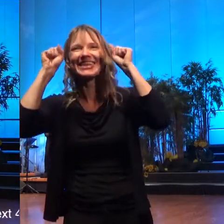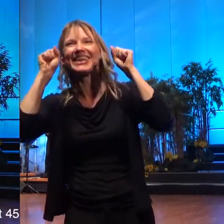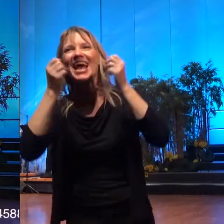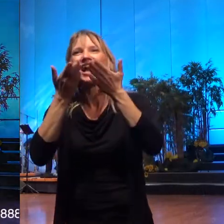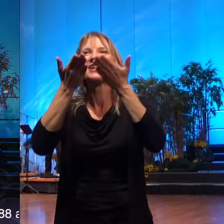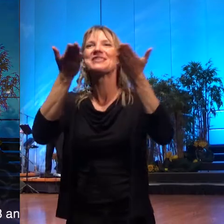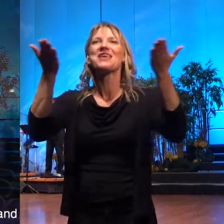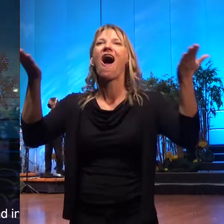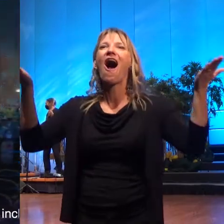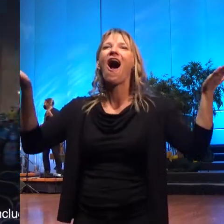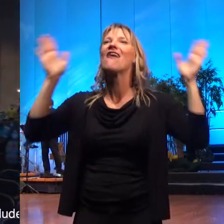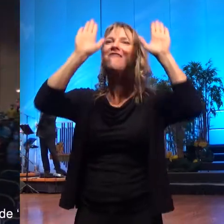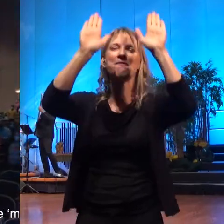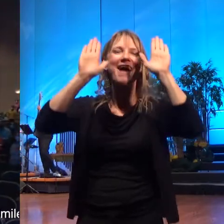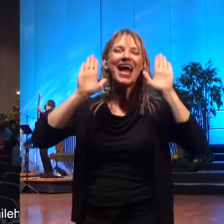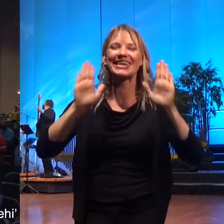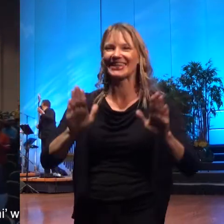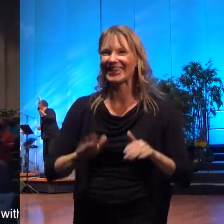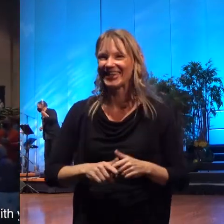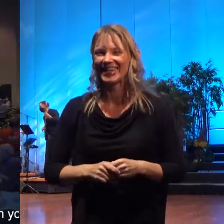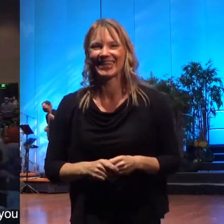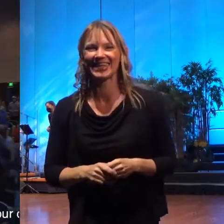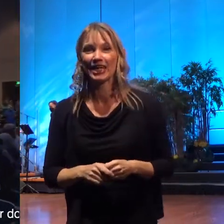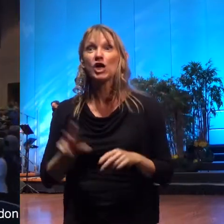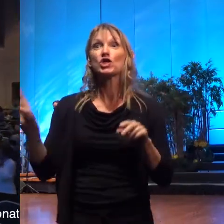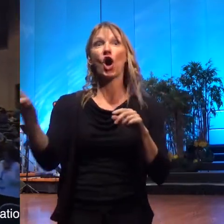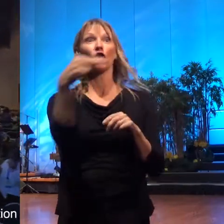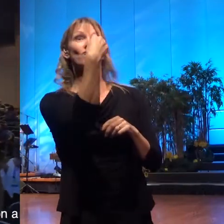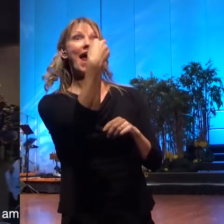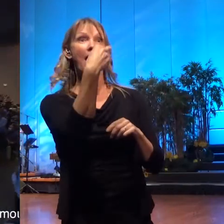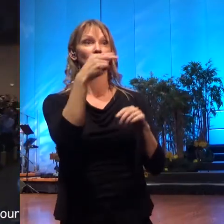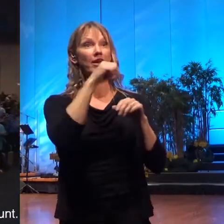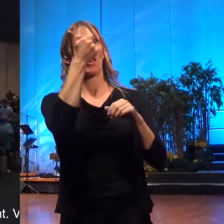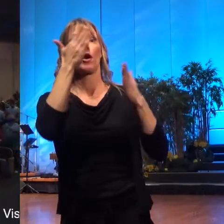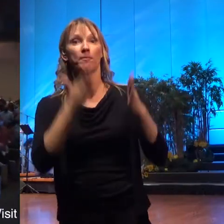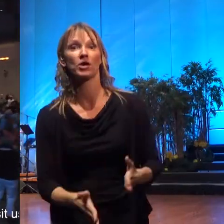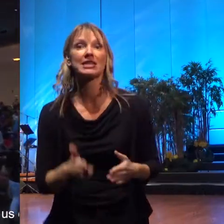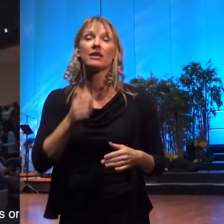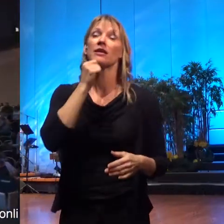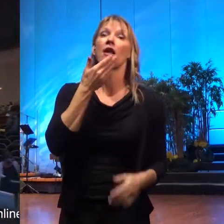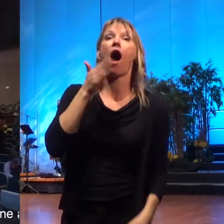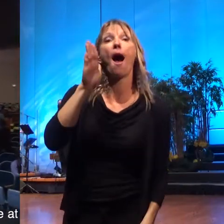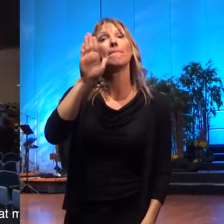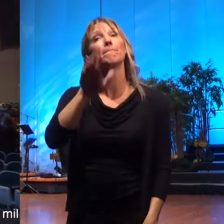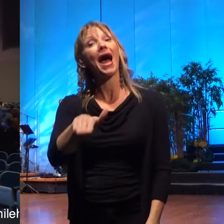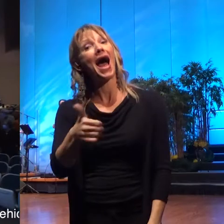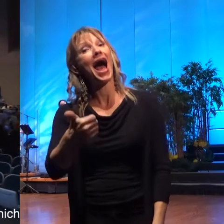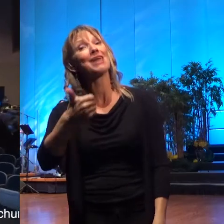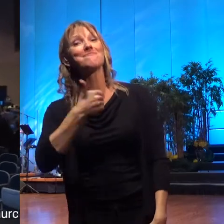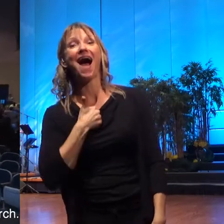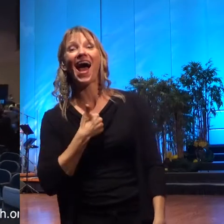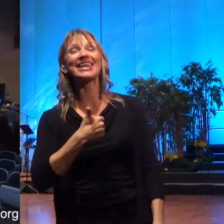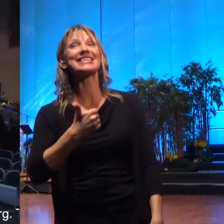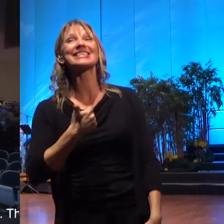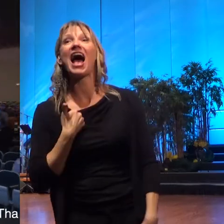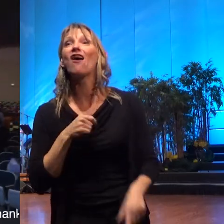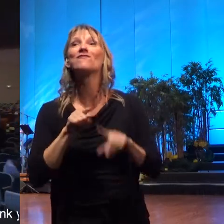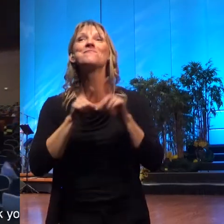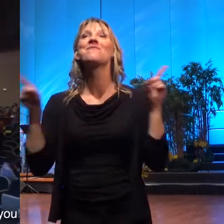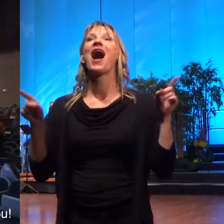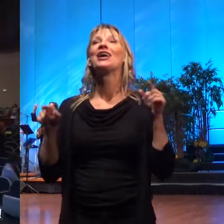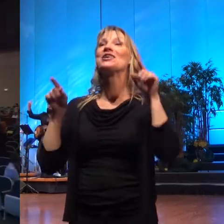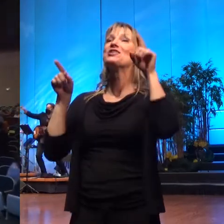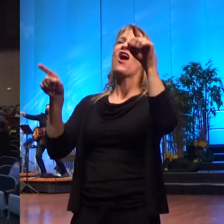amazing. You're amazing. Turn around and choose somebody else. I'm not bad